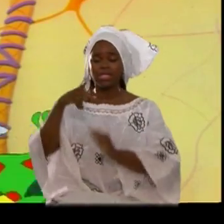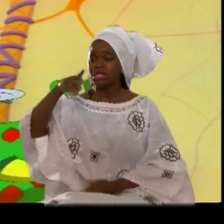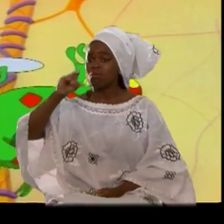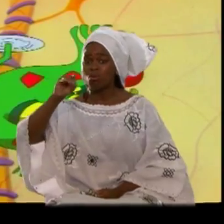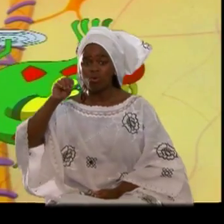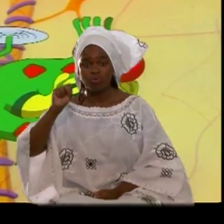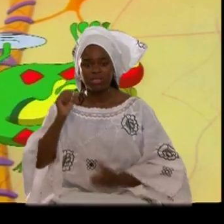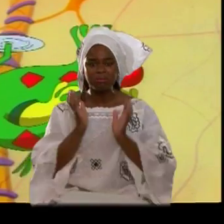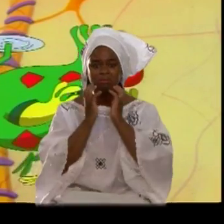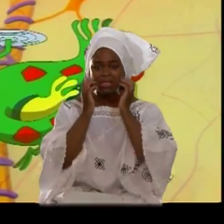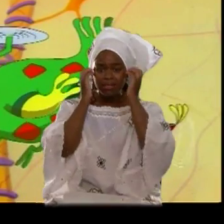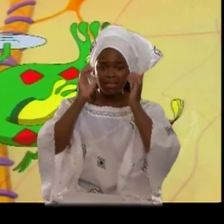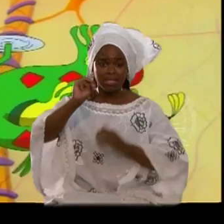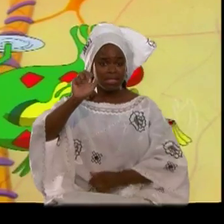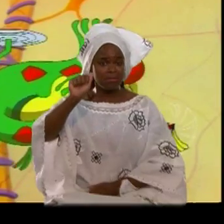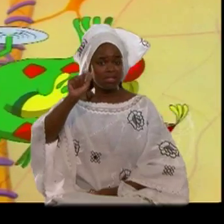the measles,